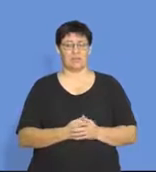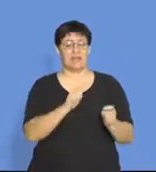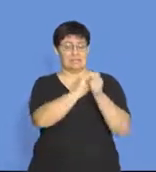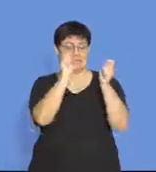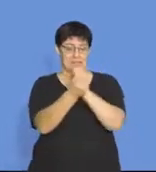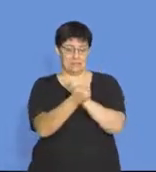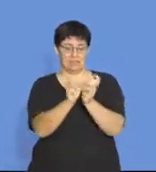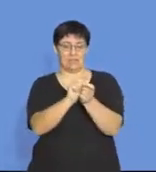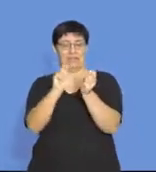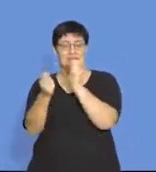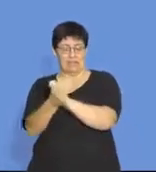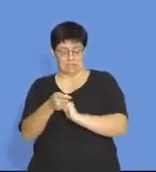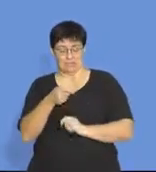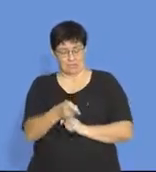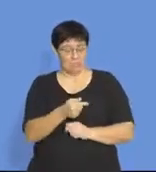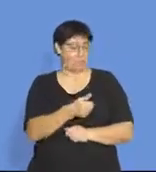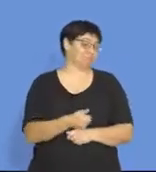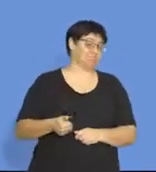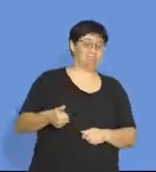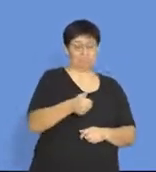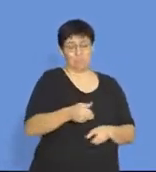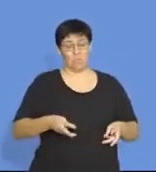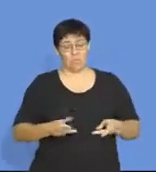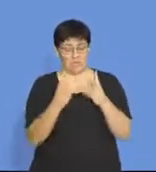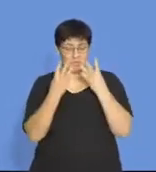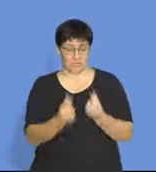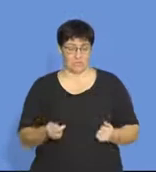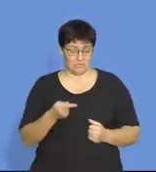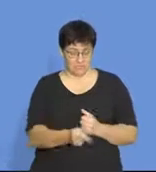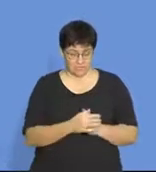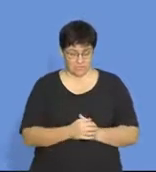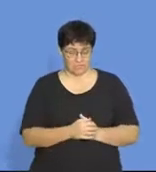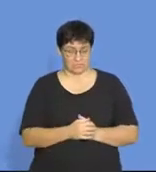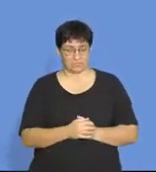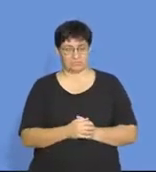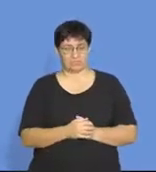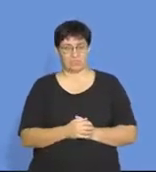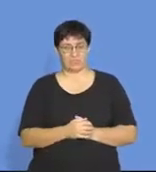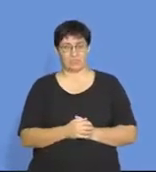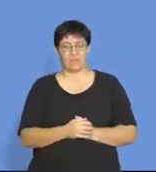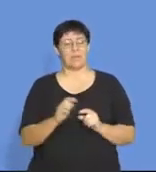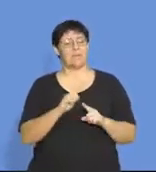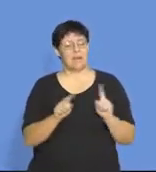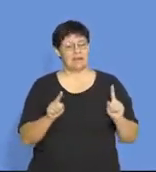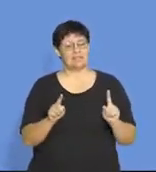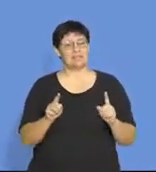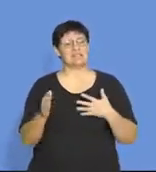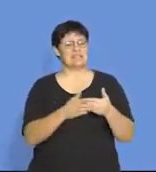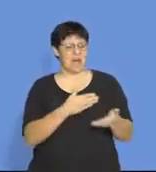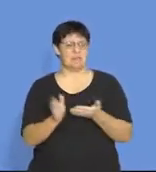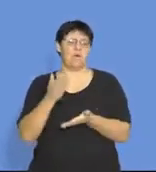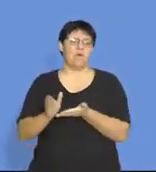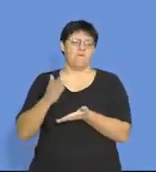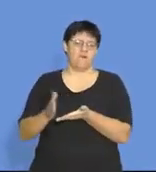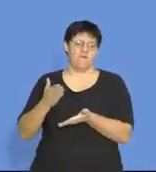then the main method for this particular lesson will be the substitution. Though I'm going to employ some